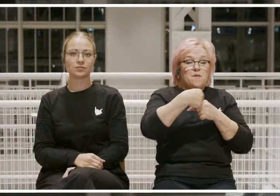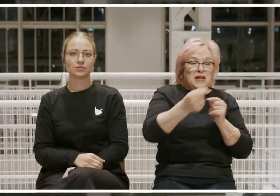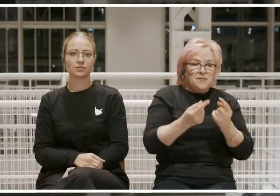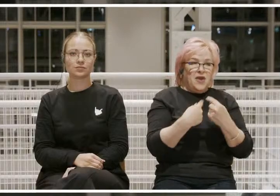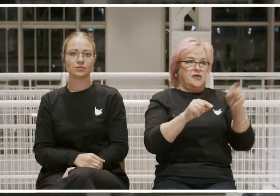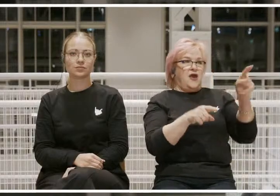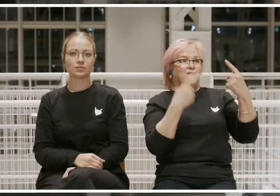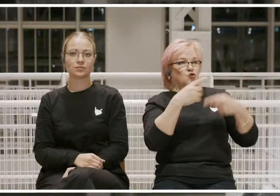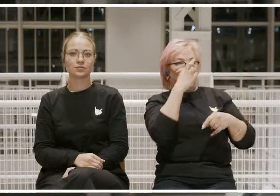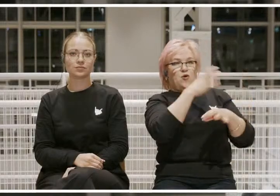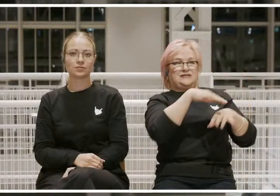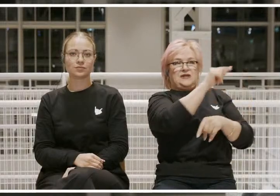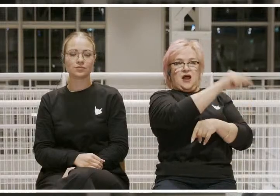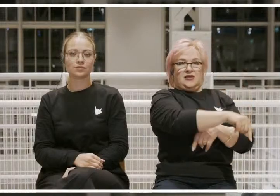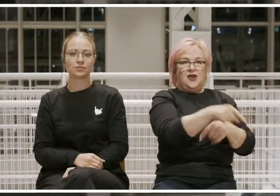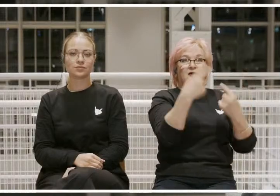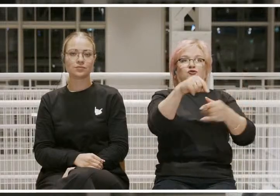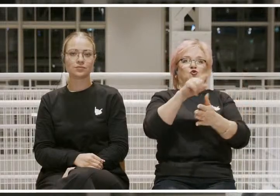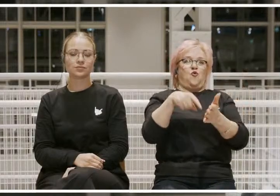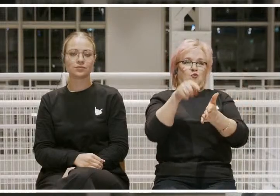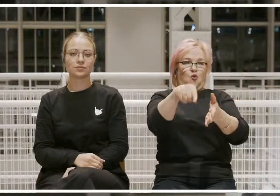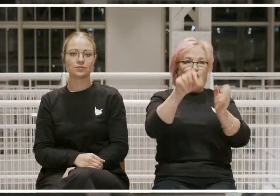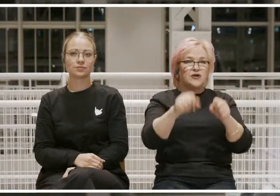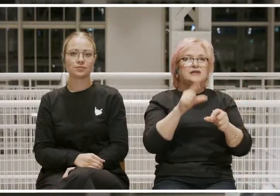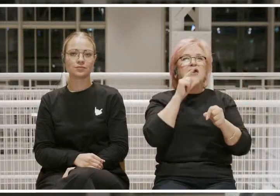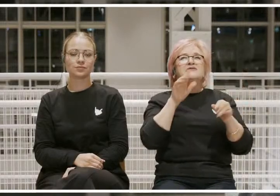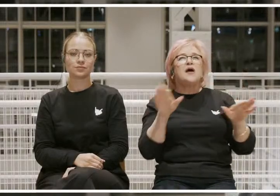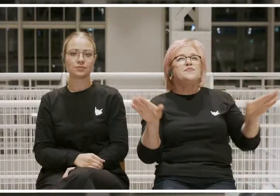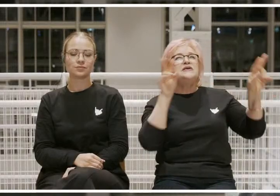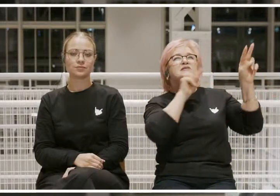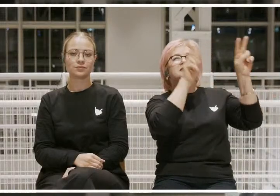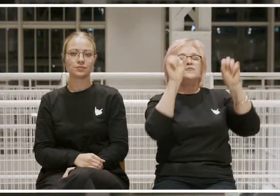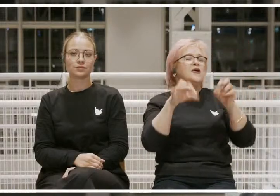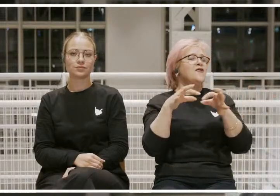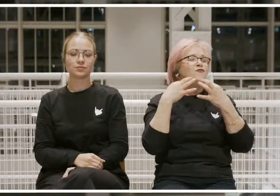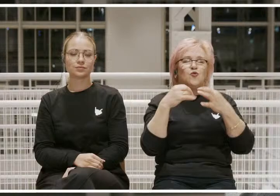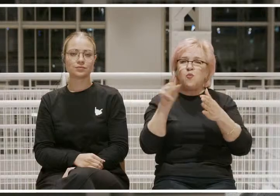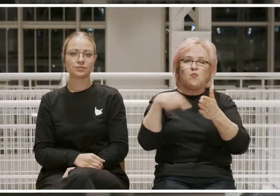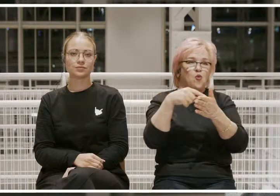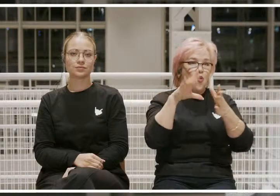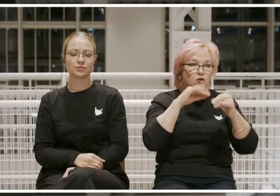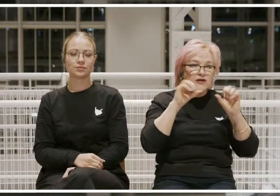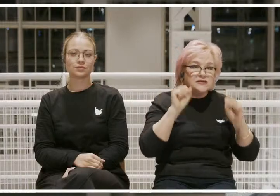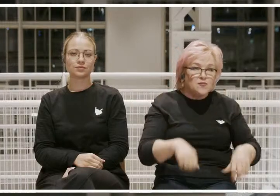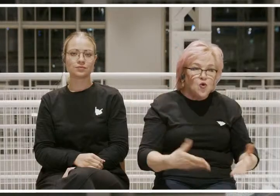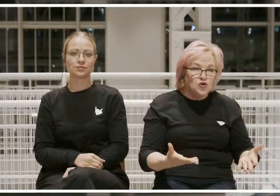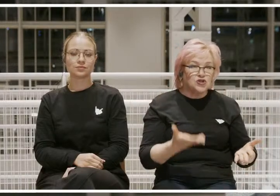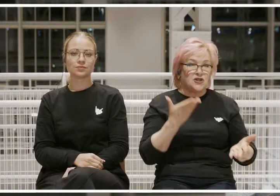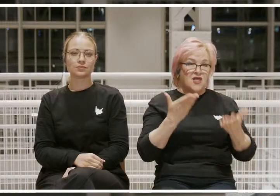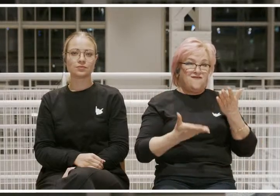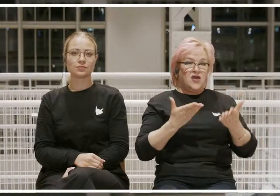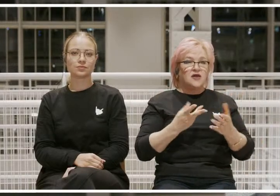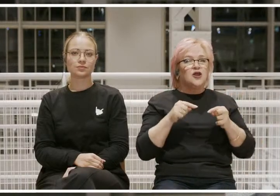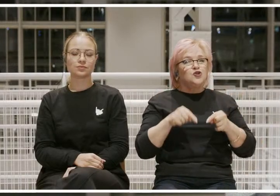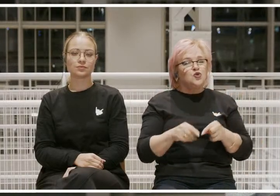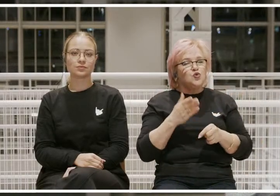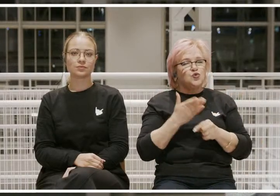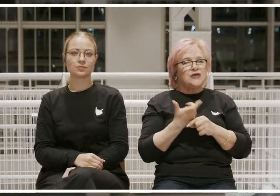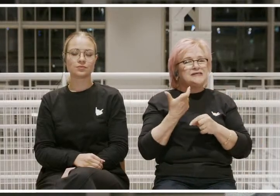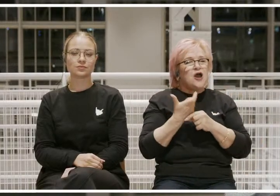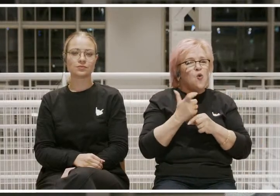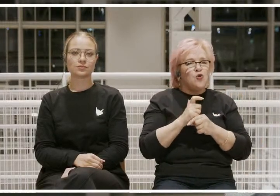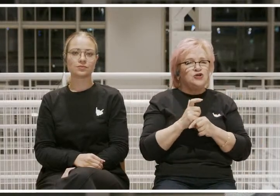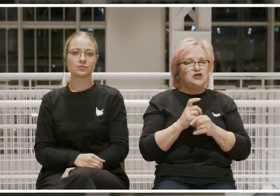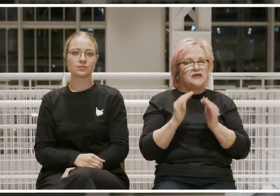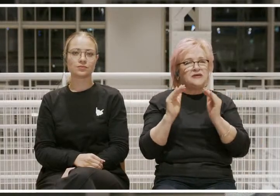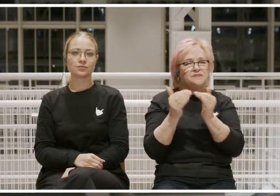country. You can watch birds in every city, probably. But it has such a unique and local meaning for